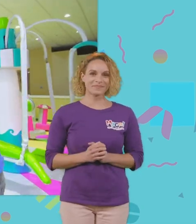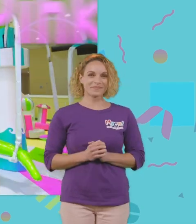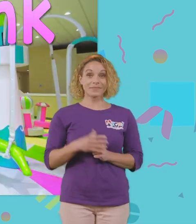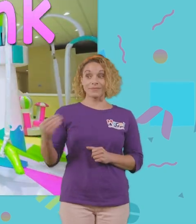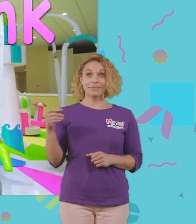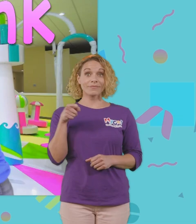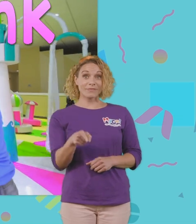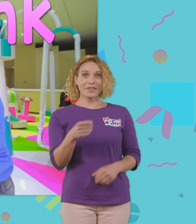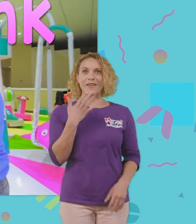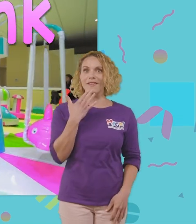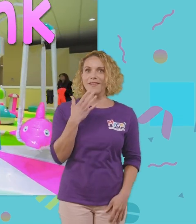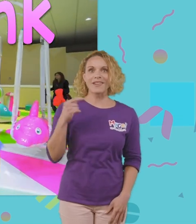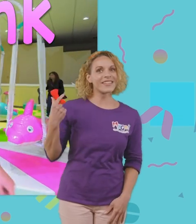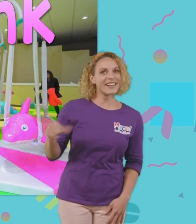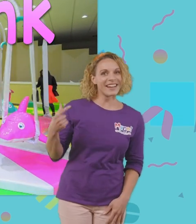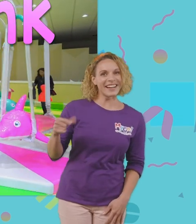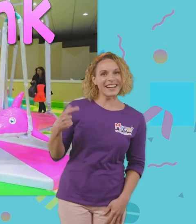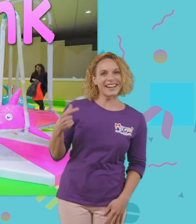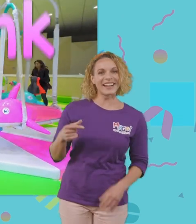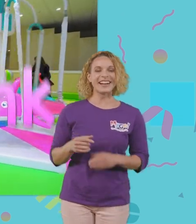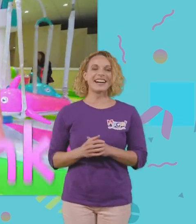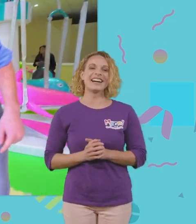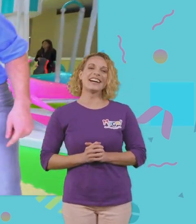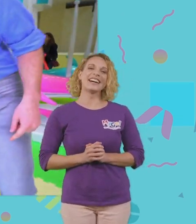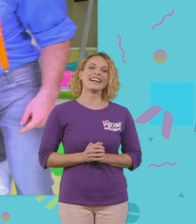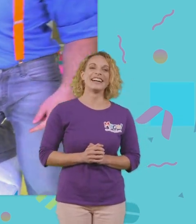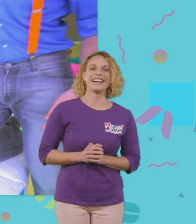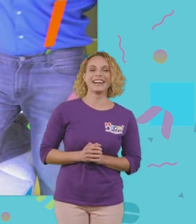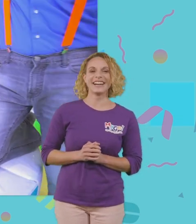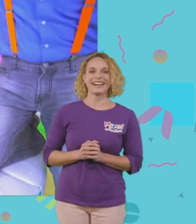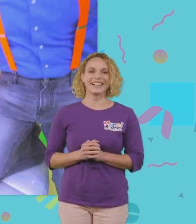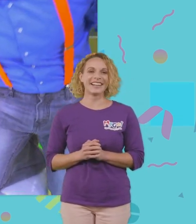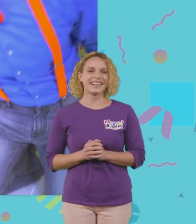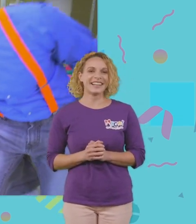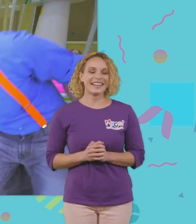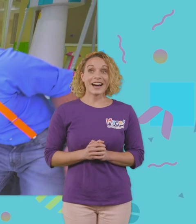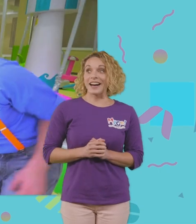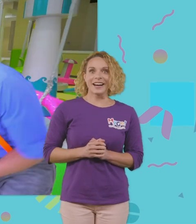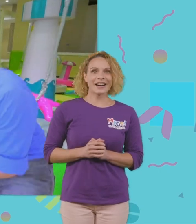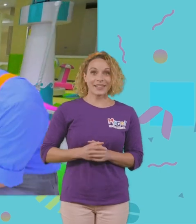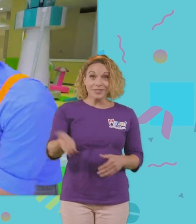The color pink, and this is the color green.